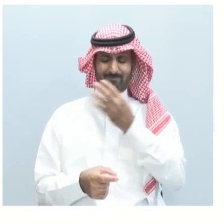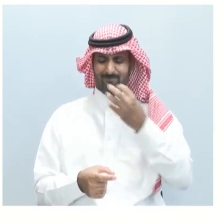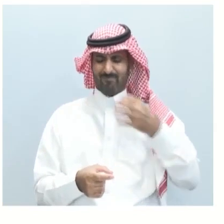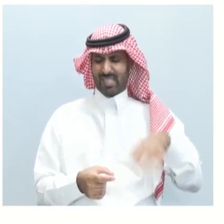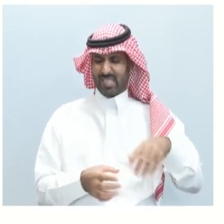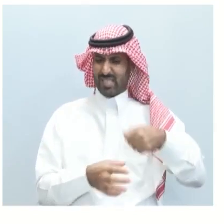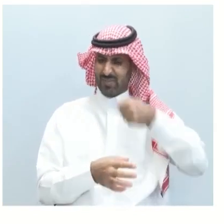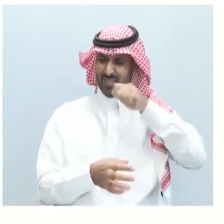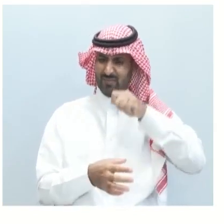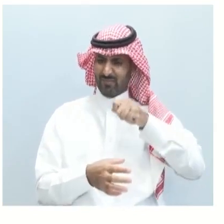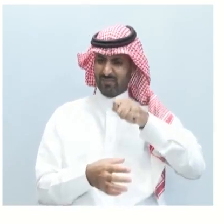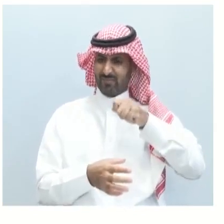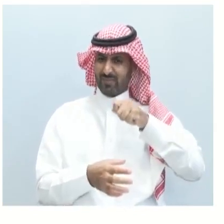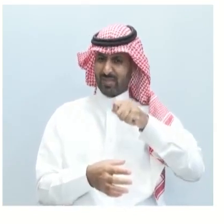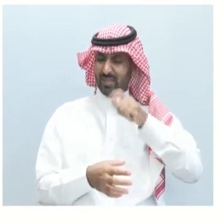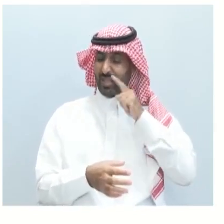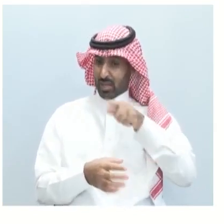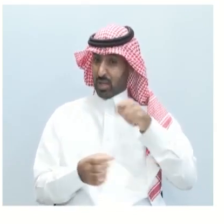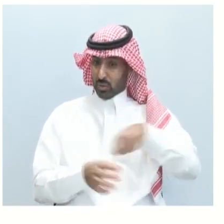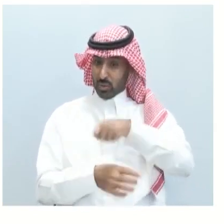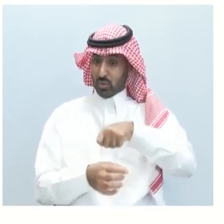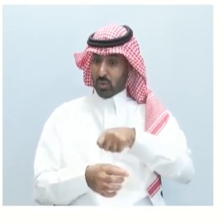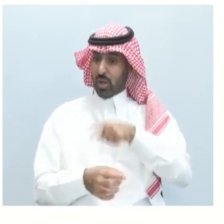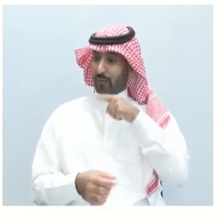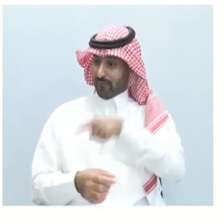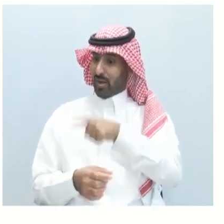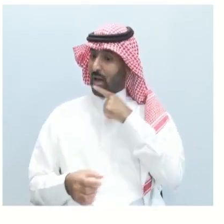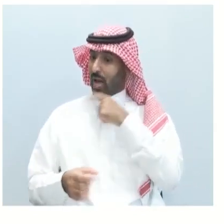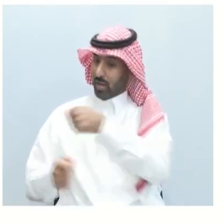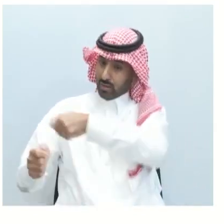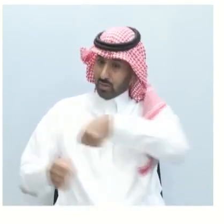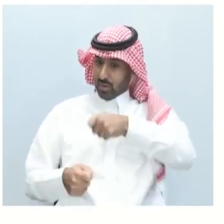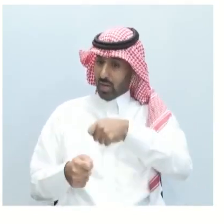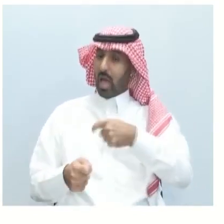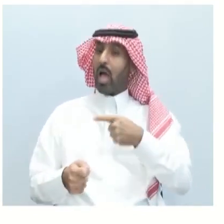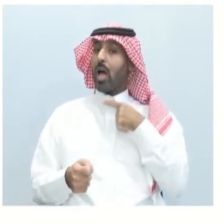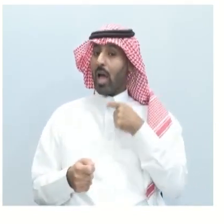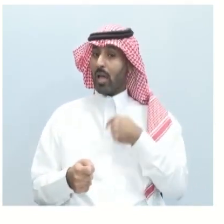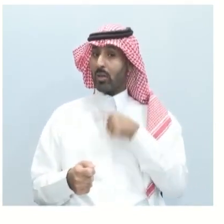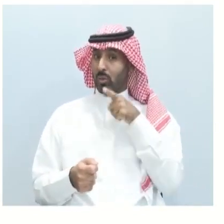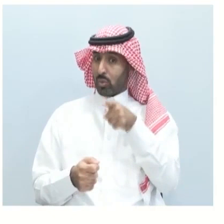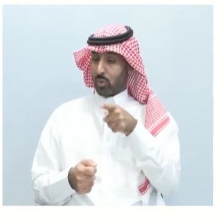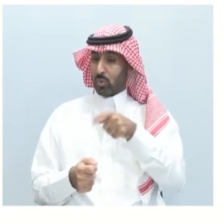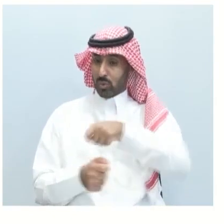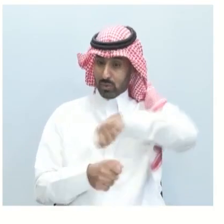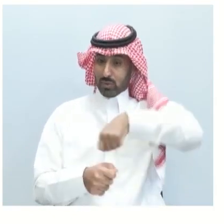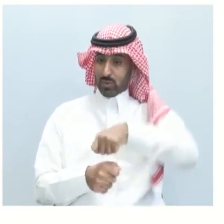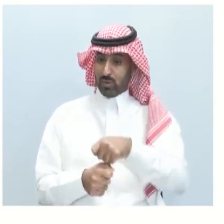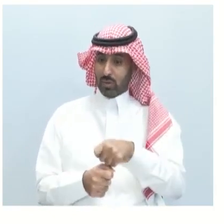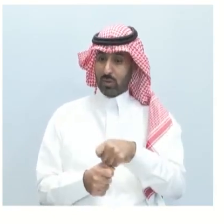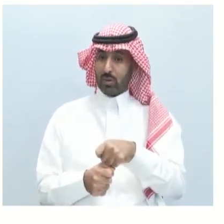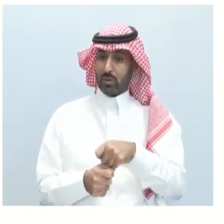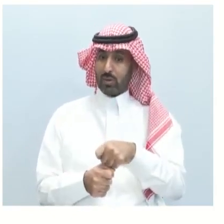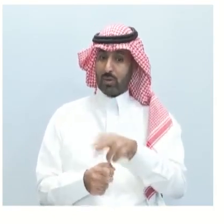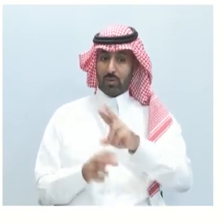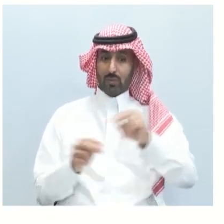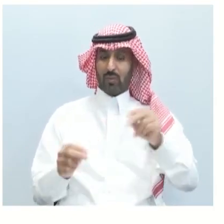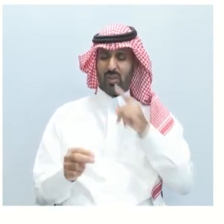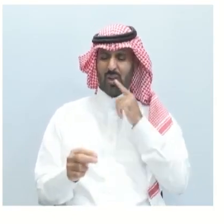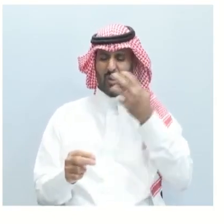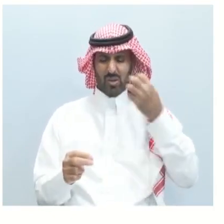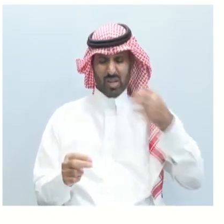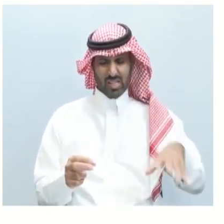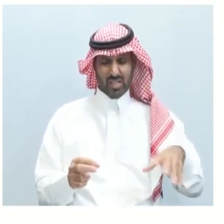tea. Would you do the cooking if I did the cleaning up? Sorry, but if there's one chore I